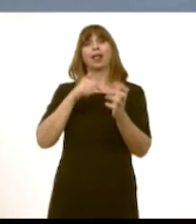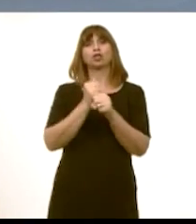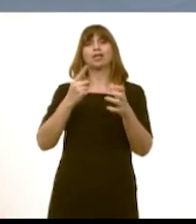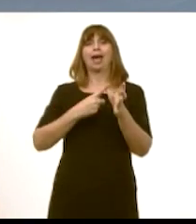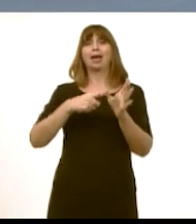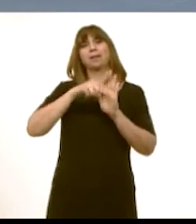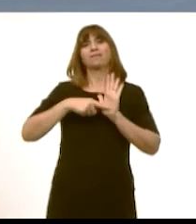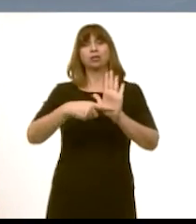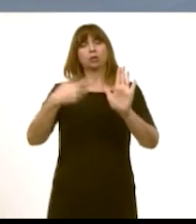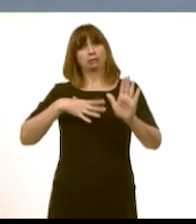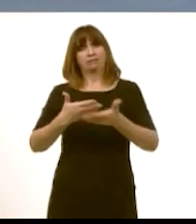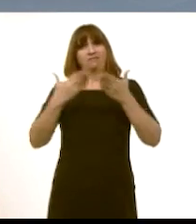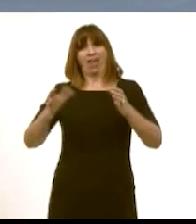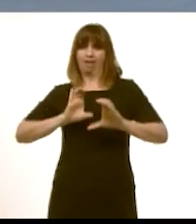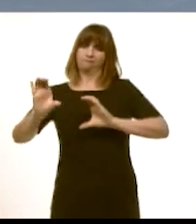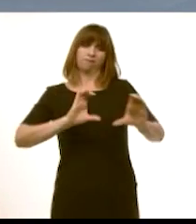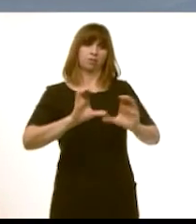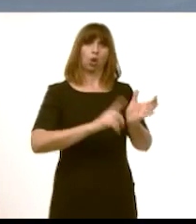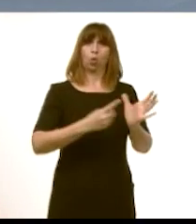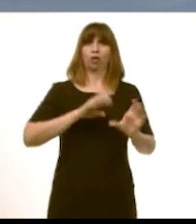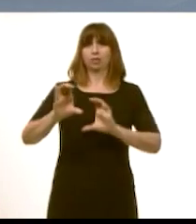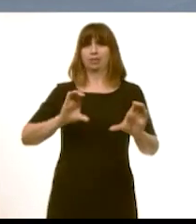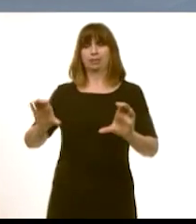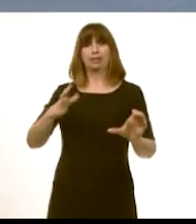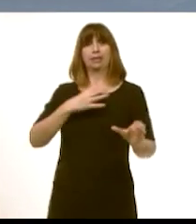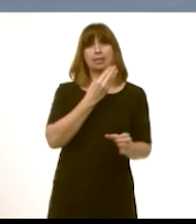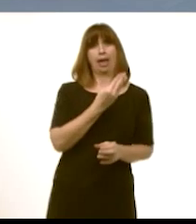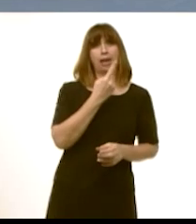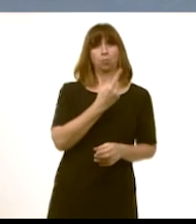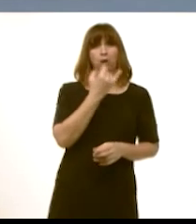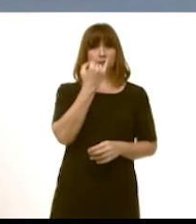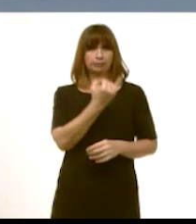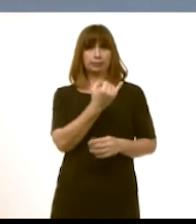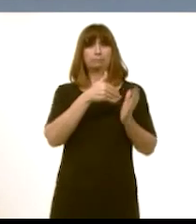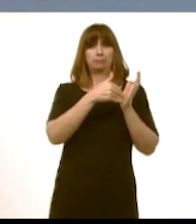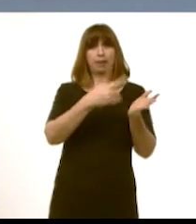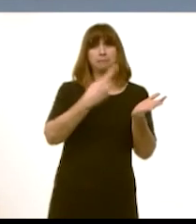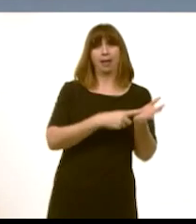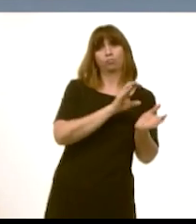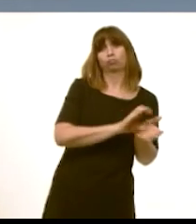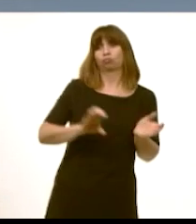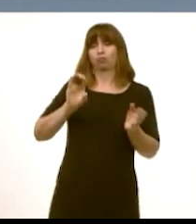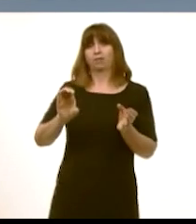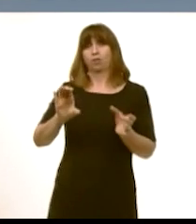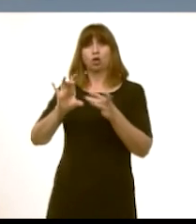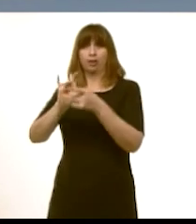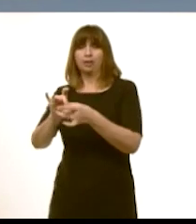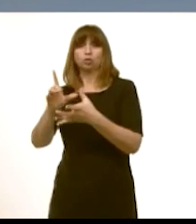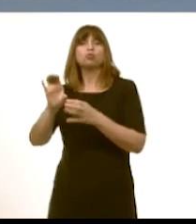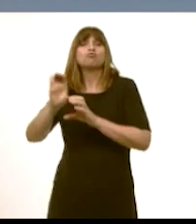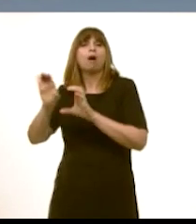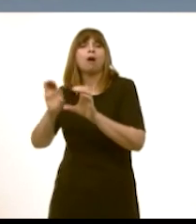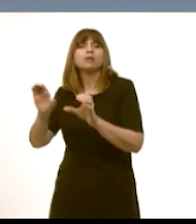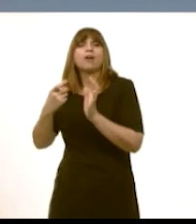flexible funding for local authorities, including the transferal of £916 million attached to specific grants into